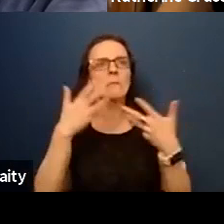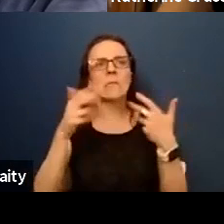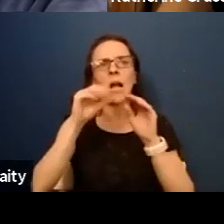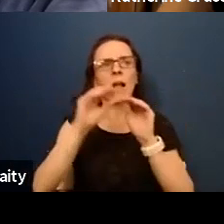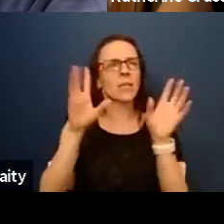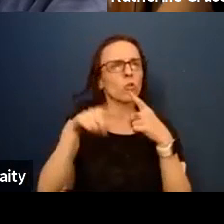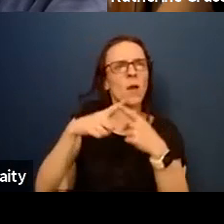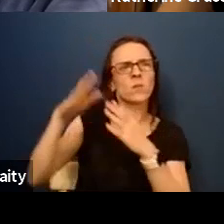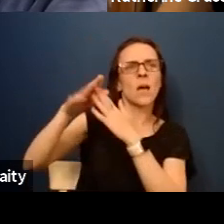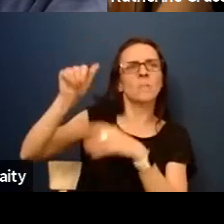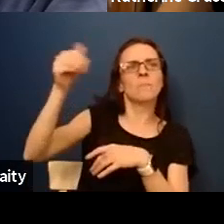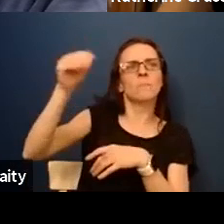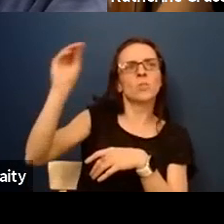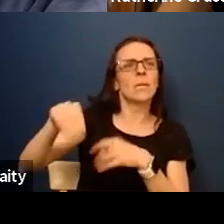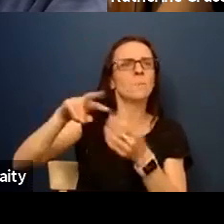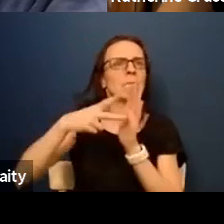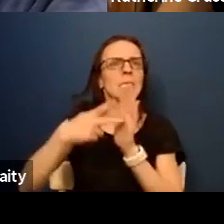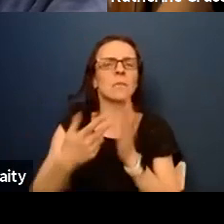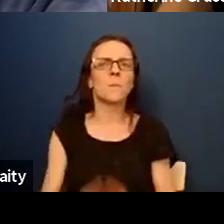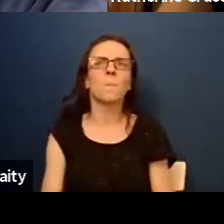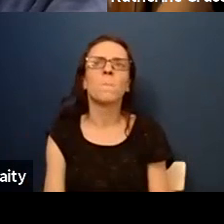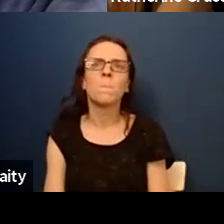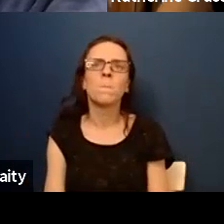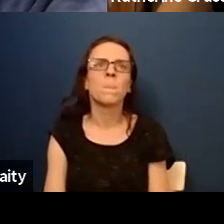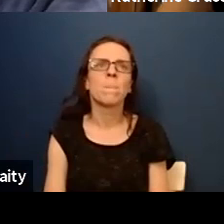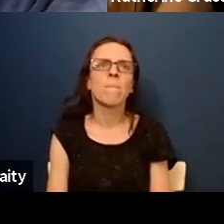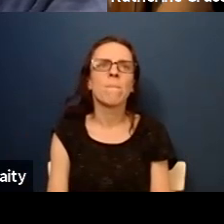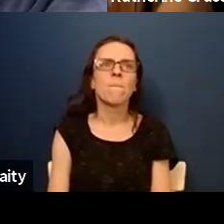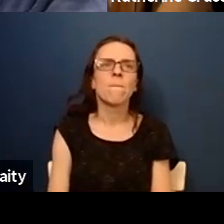percent would mean. So it would, so